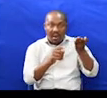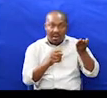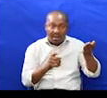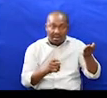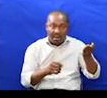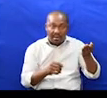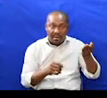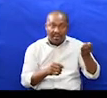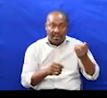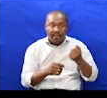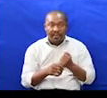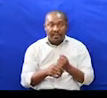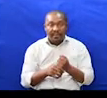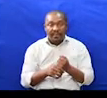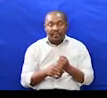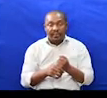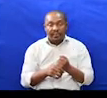another